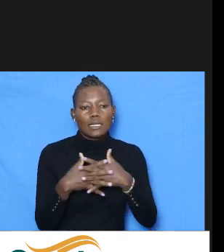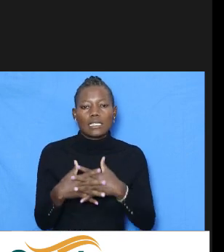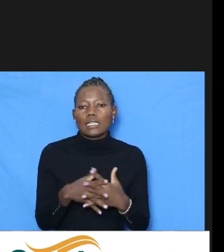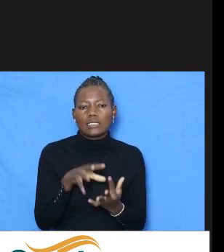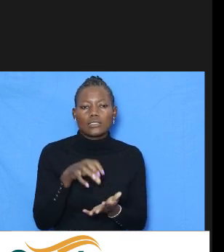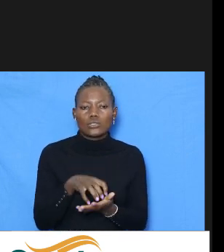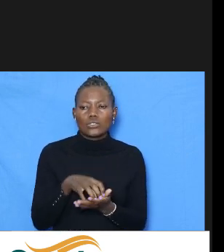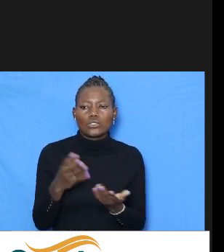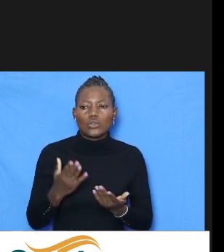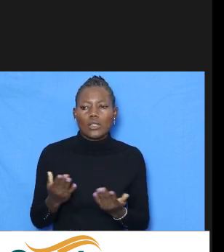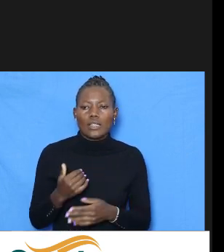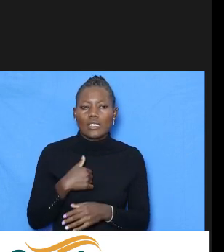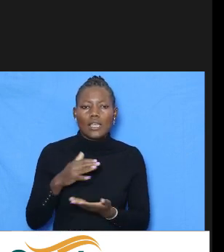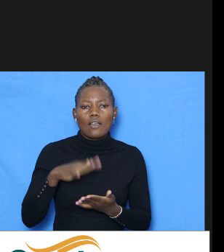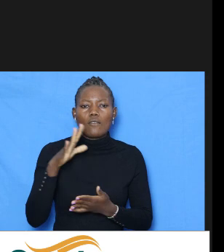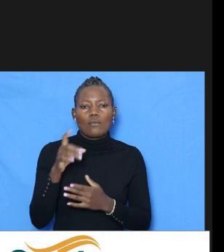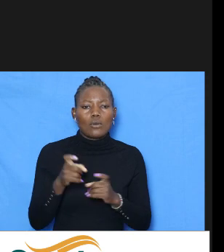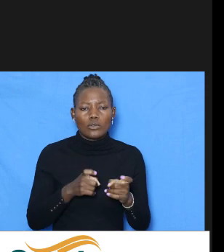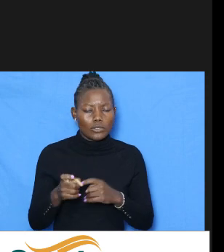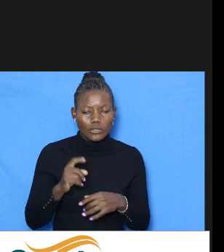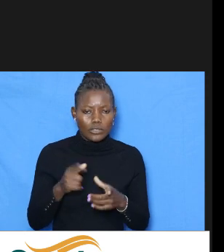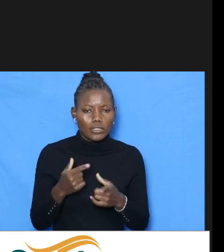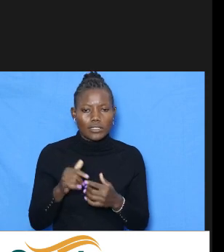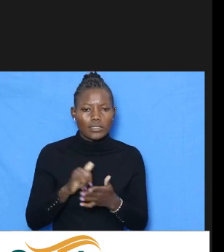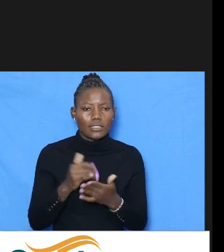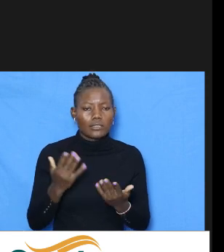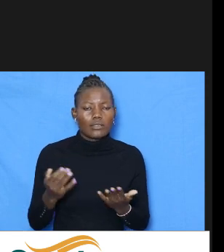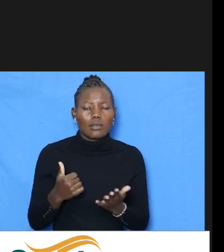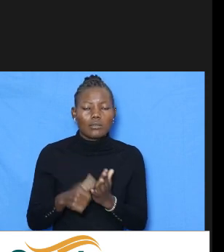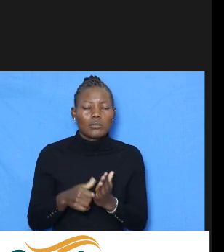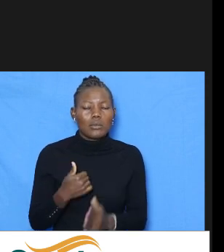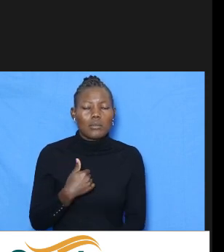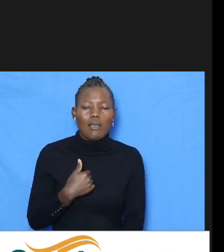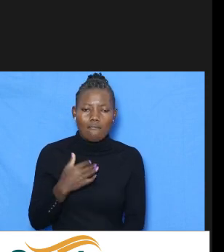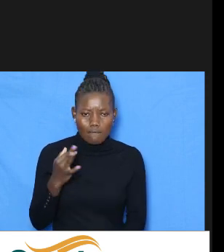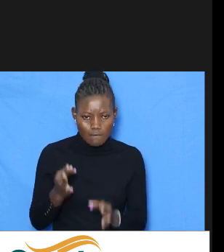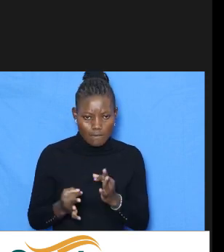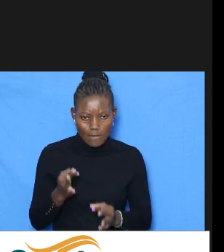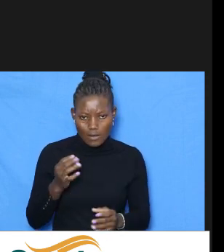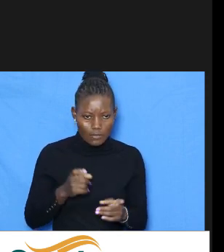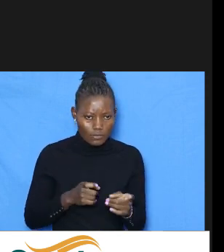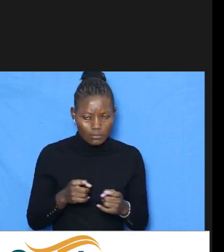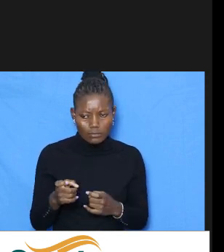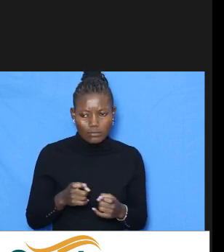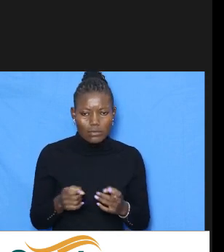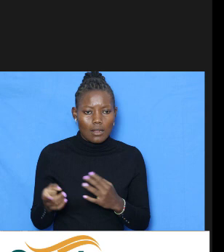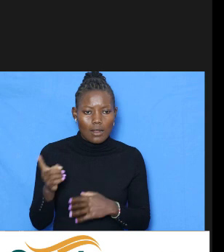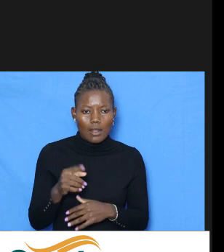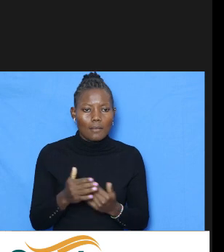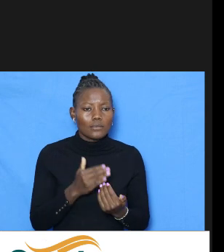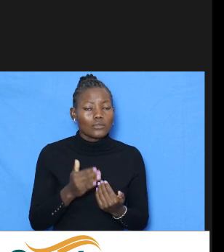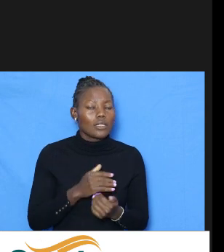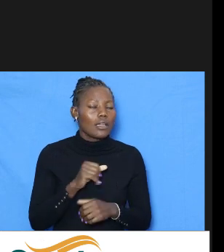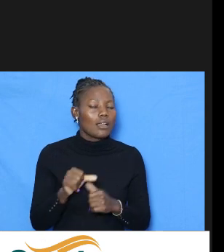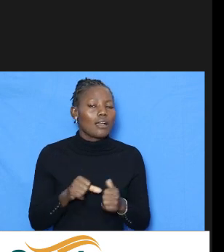situation where they have more regulations, then that's where the problem comes in. So if regulations would come in to take care of